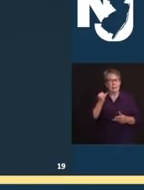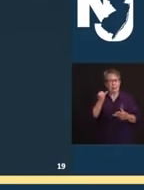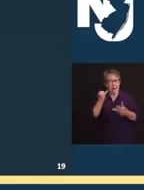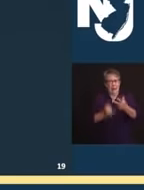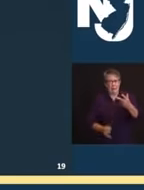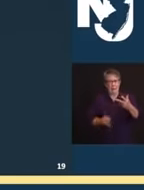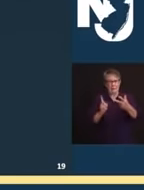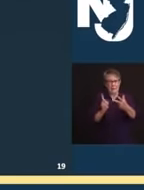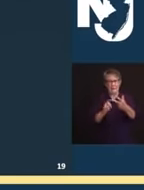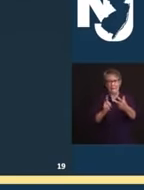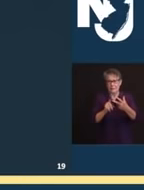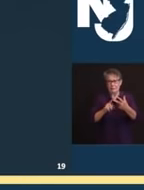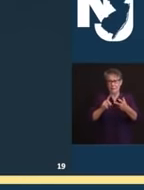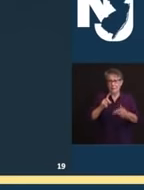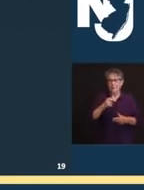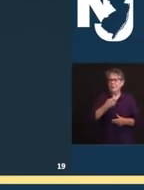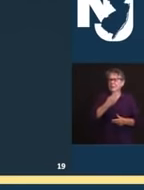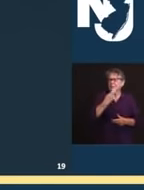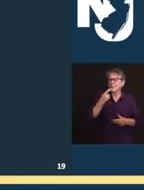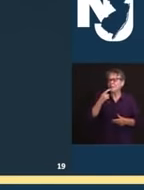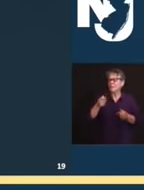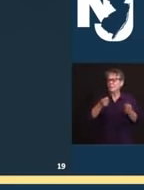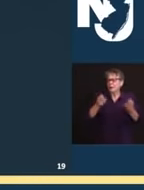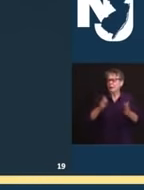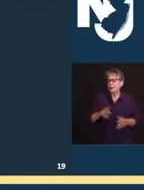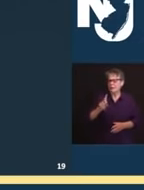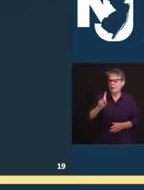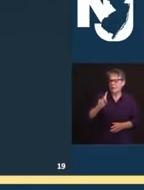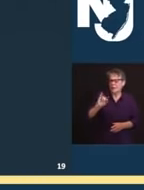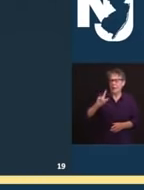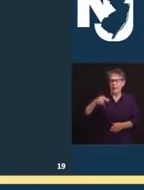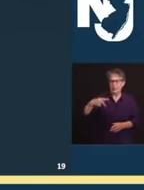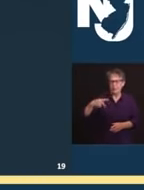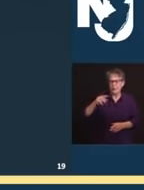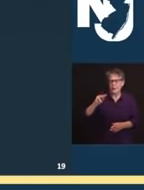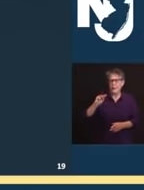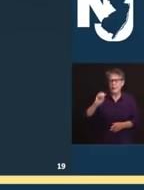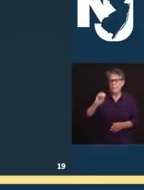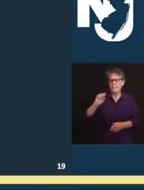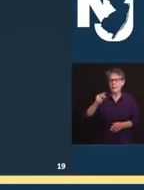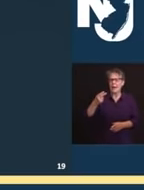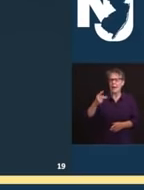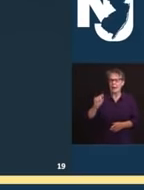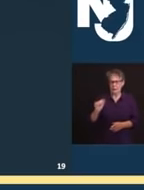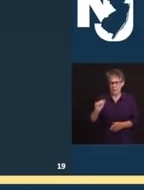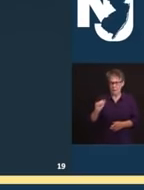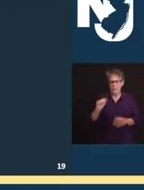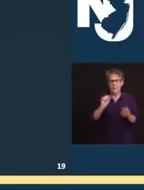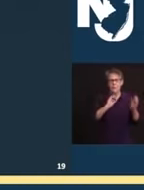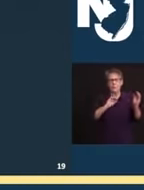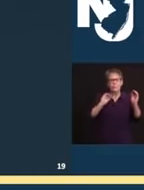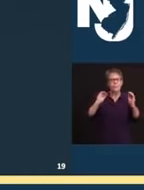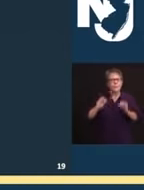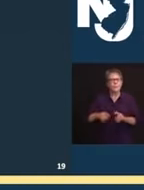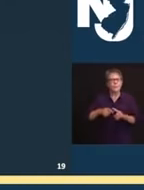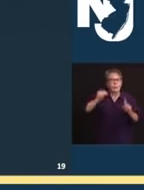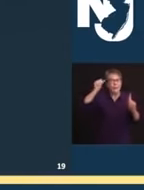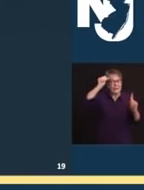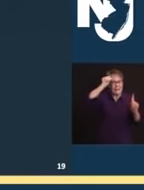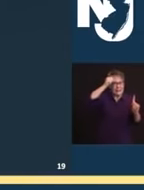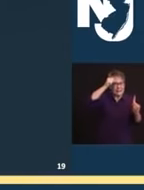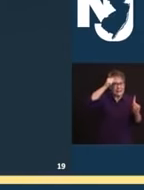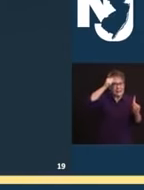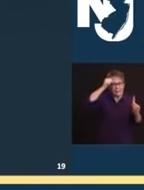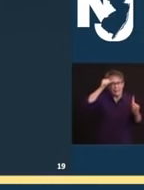restaurateur Dilip Mehta, right there in the middle of that picture. He came to the United States from his native India. He was a Bombay,